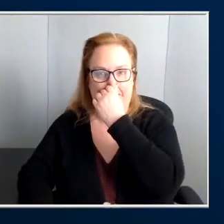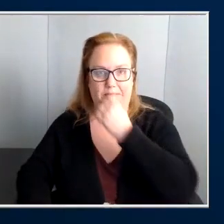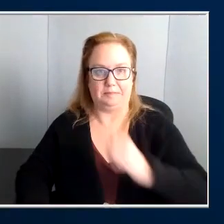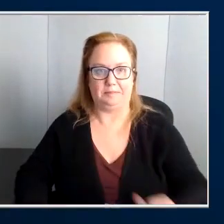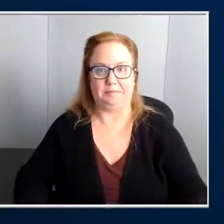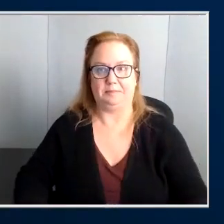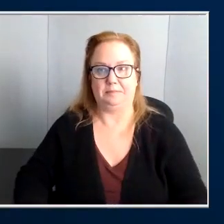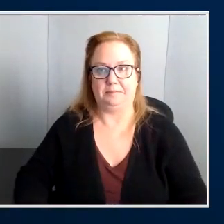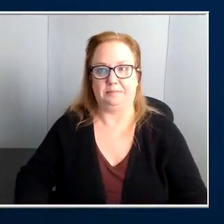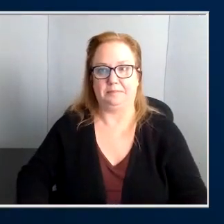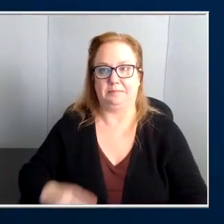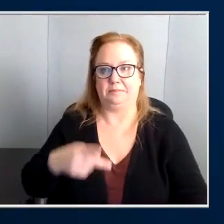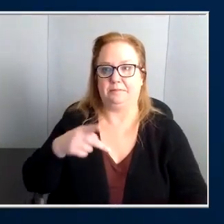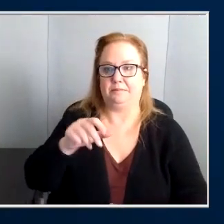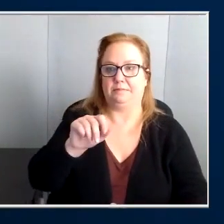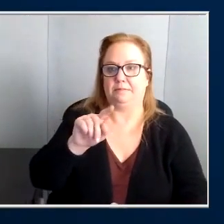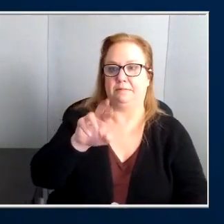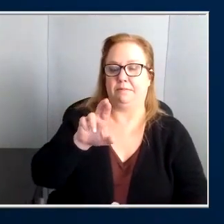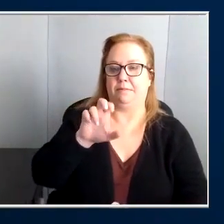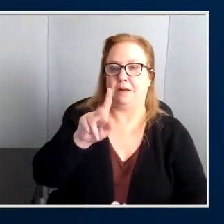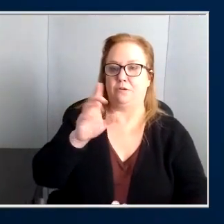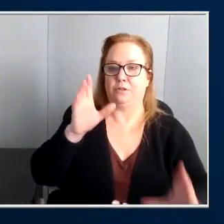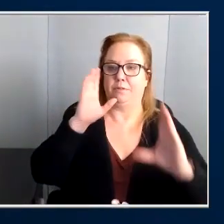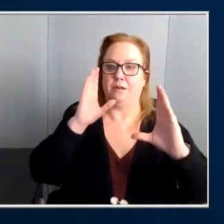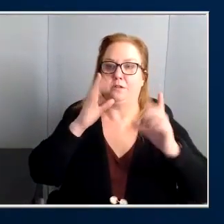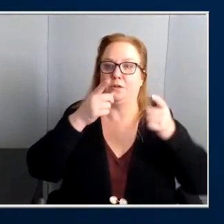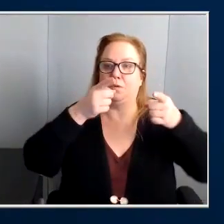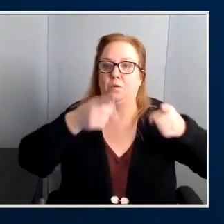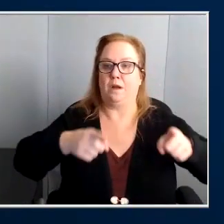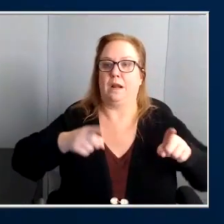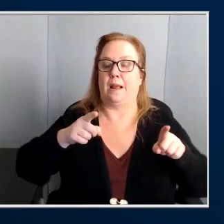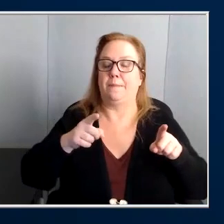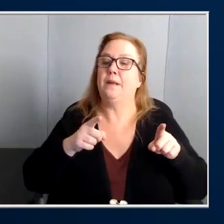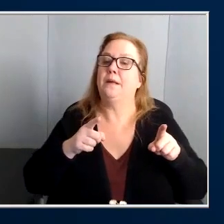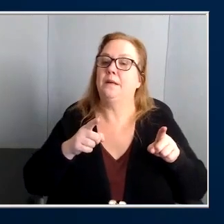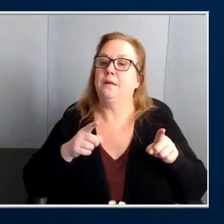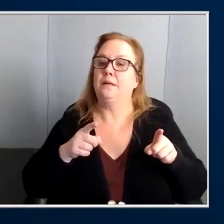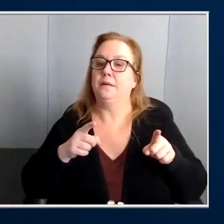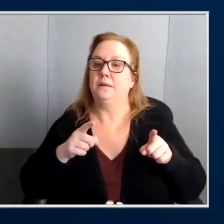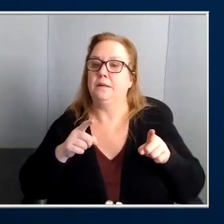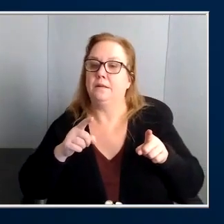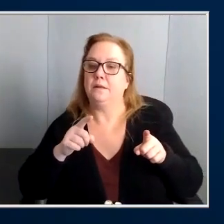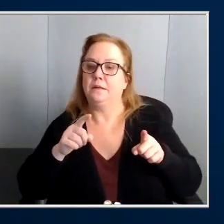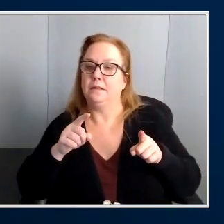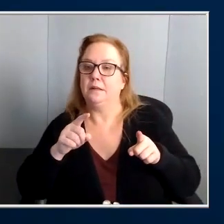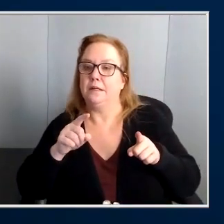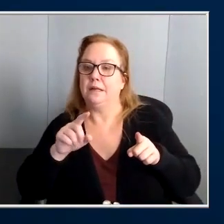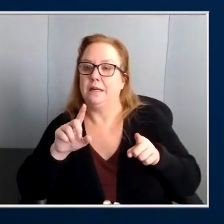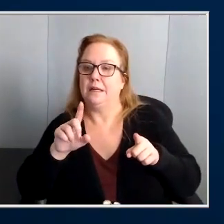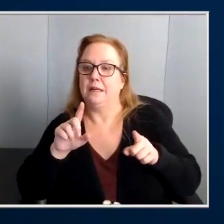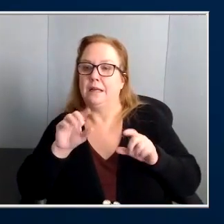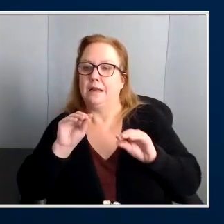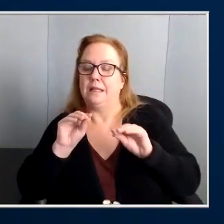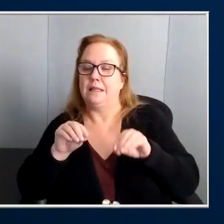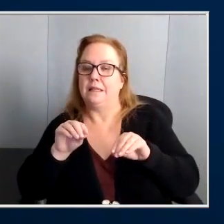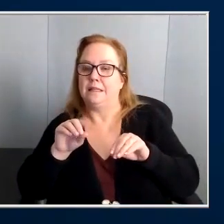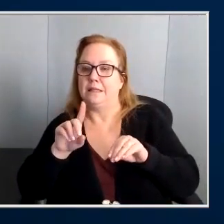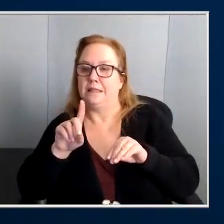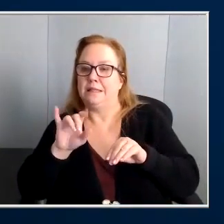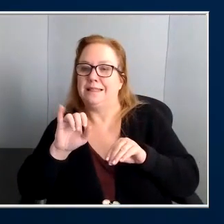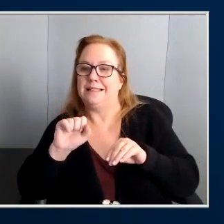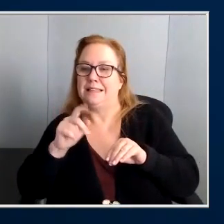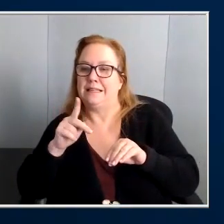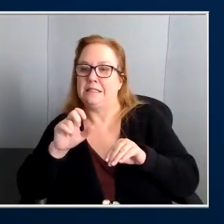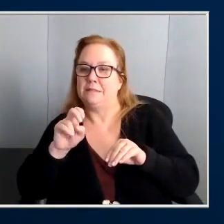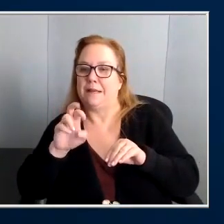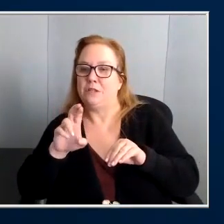Jess. So Patrick was paying attention. What happens to the cesium dispensers that are left after the GammaTiles